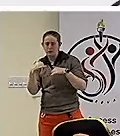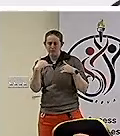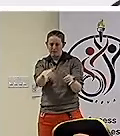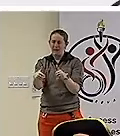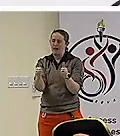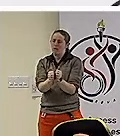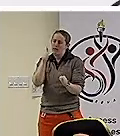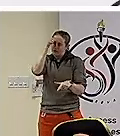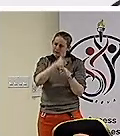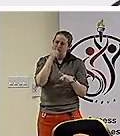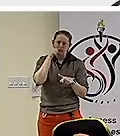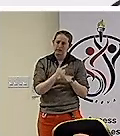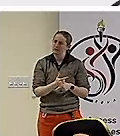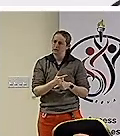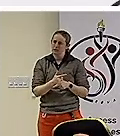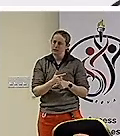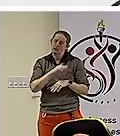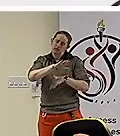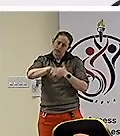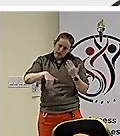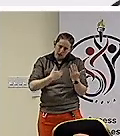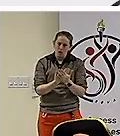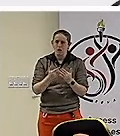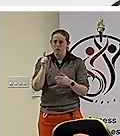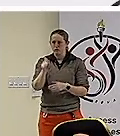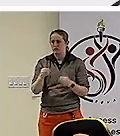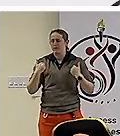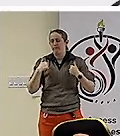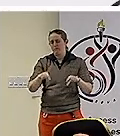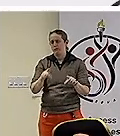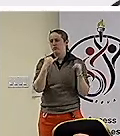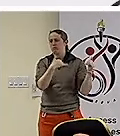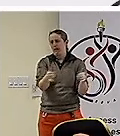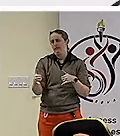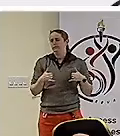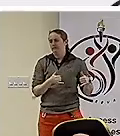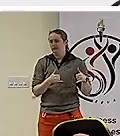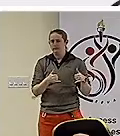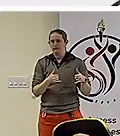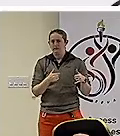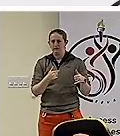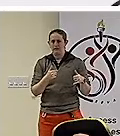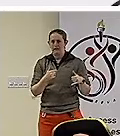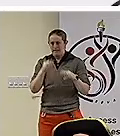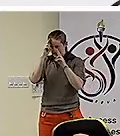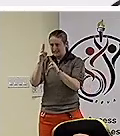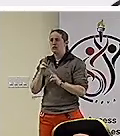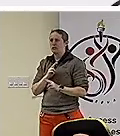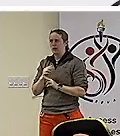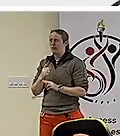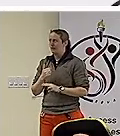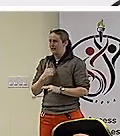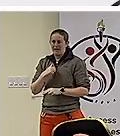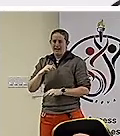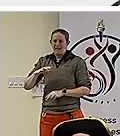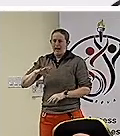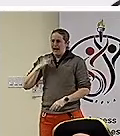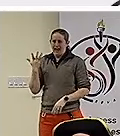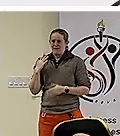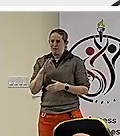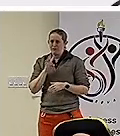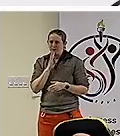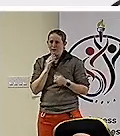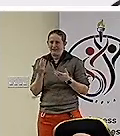play. And thank you so much for this. It's an honor, and I really don't like talking, so it's an honor.